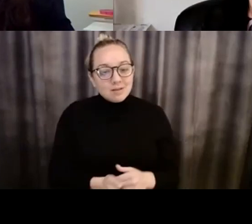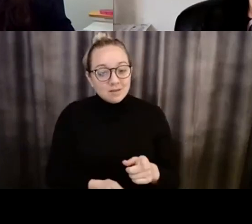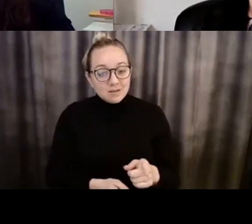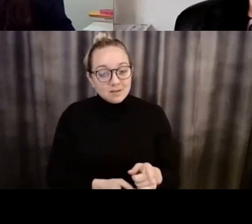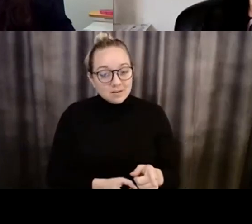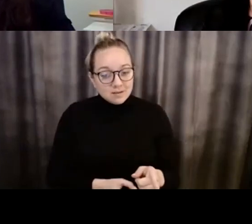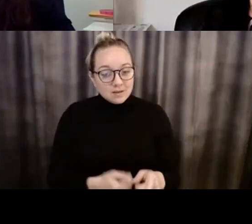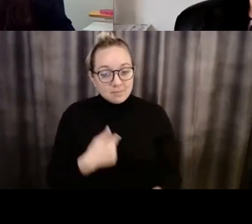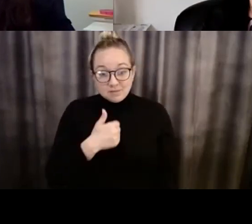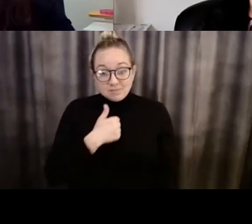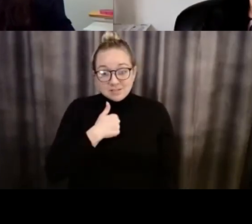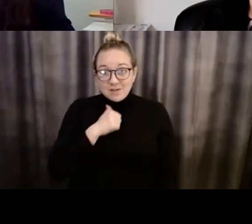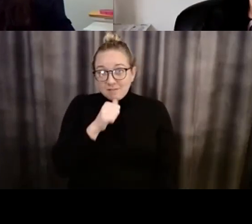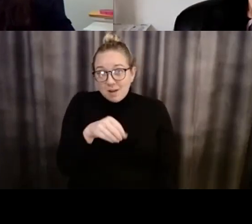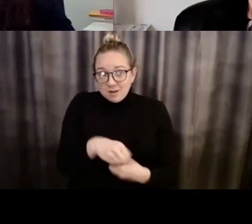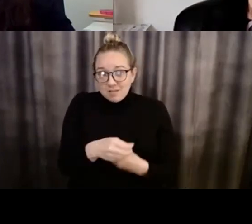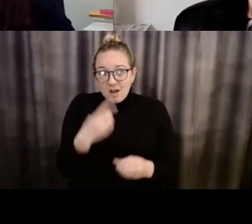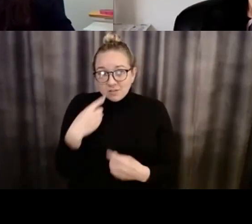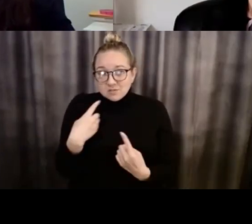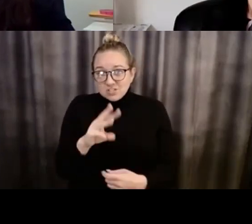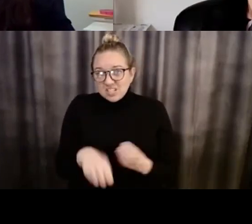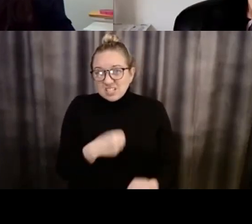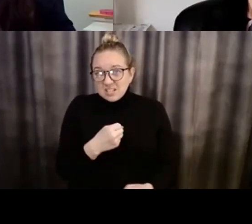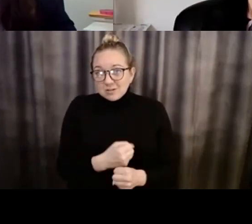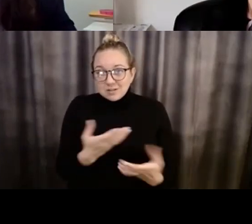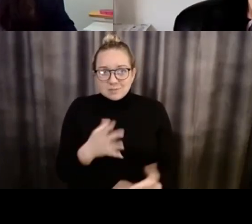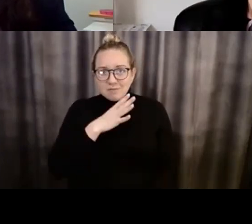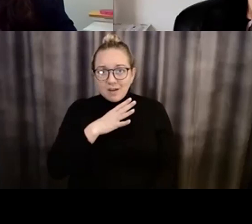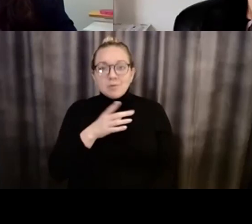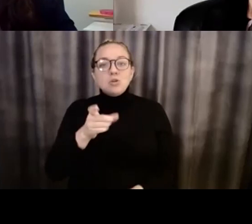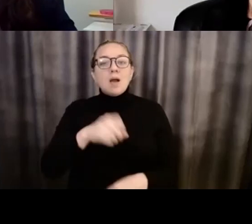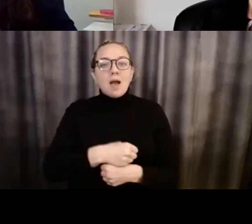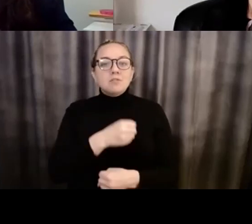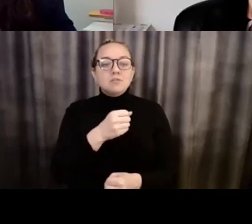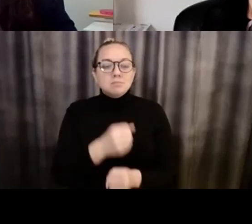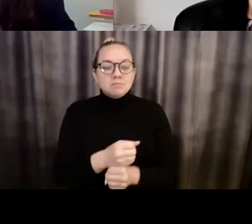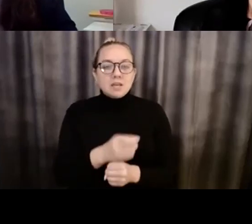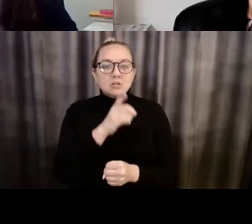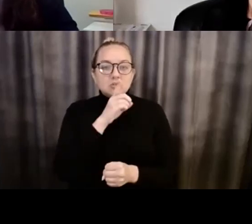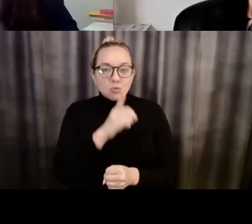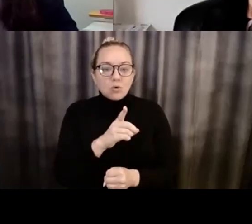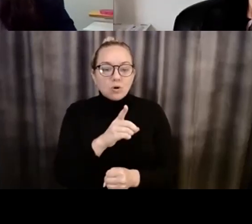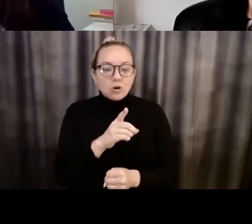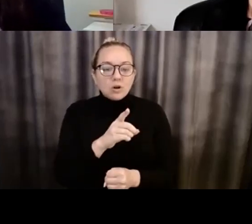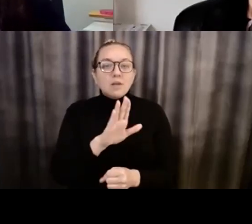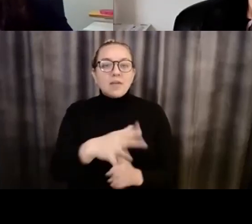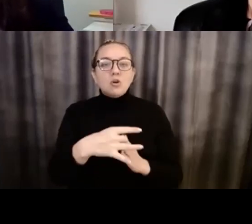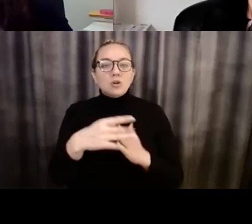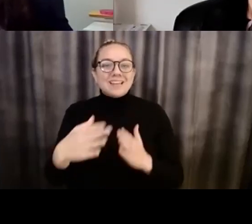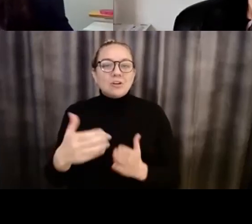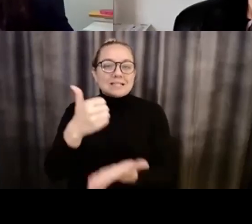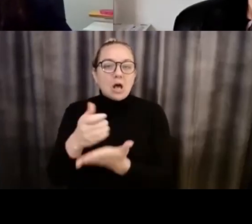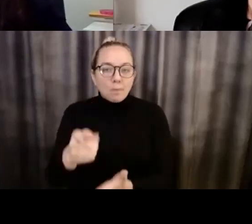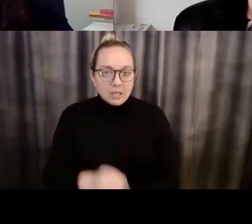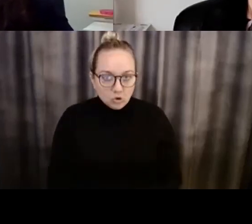and you just have to make sure that you have to make it yourself, right? If you don't have a leader that is helping you not become